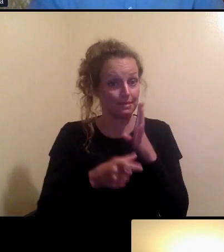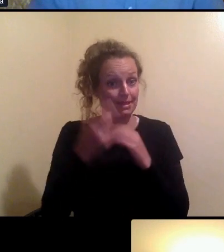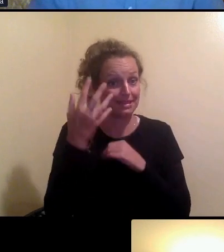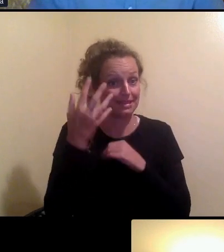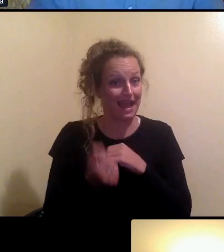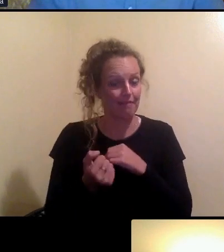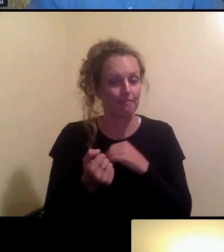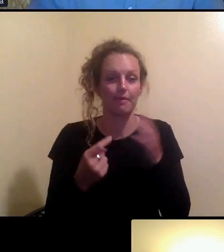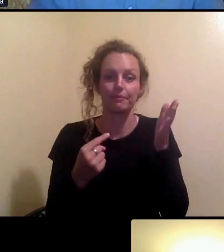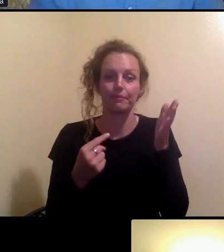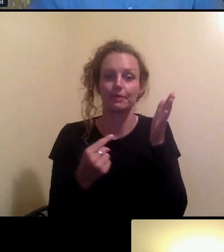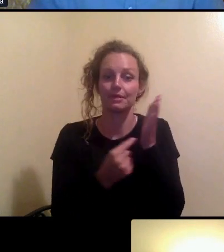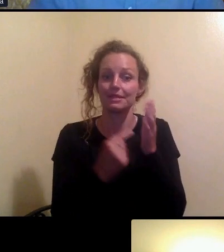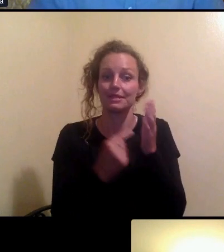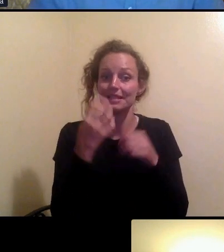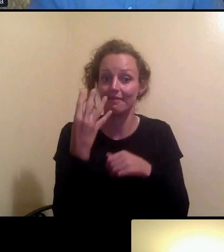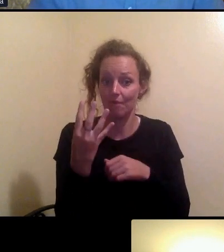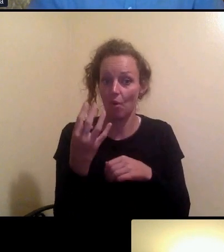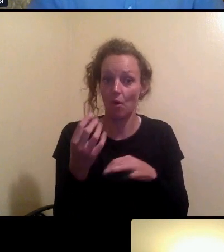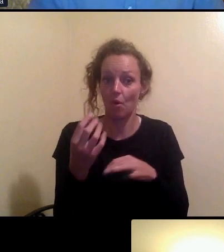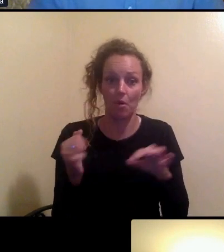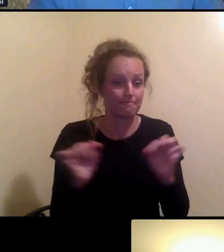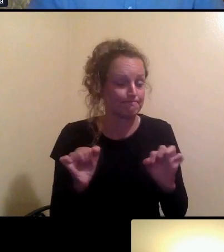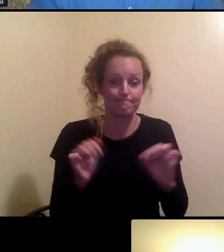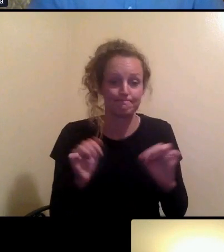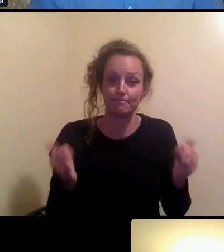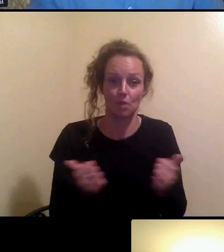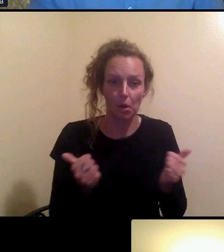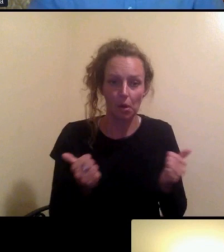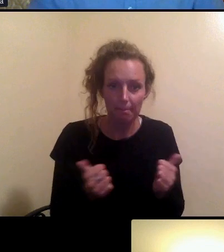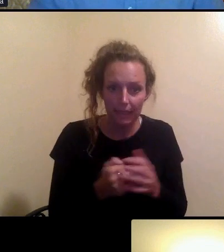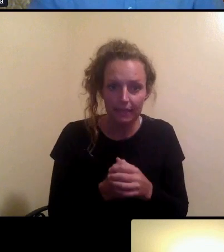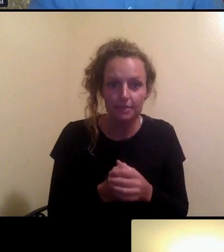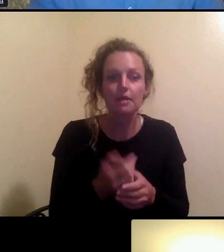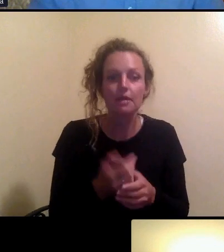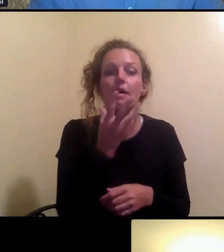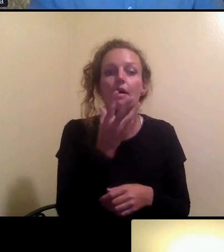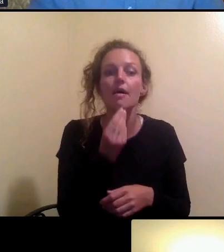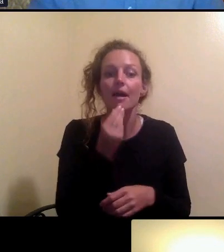I use a scooter, a walker, a cane, and I wear an AFO.